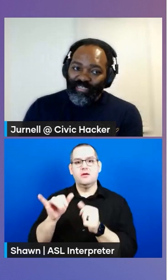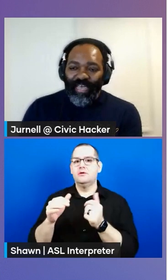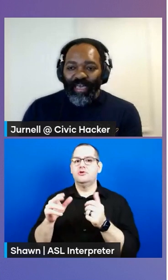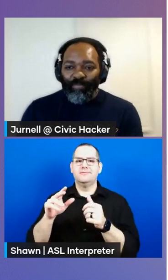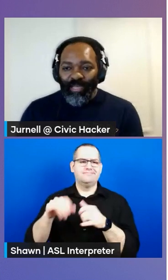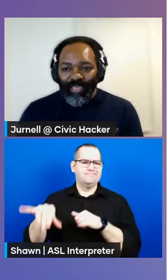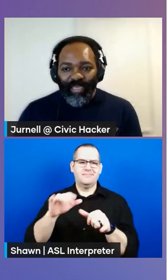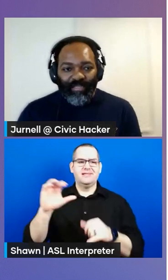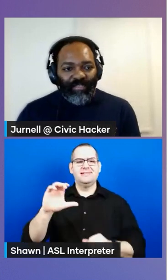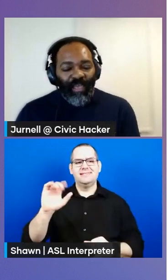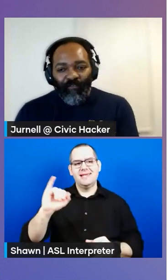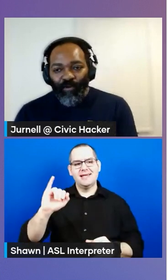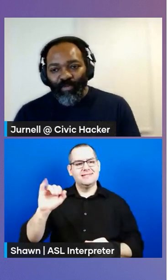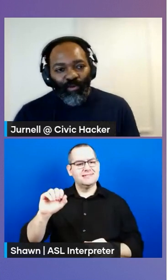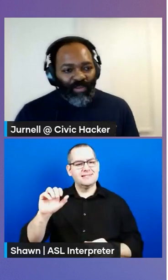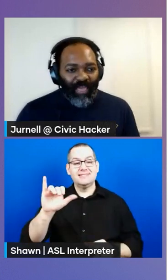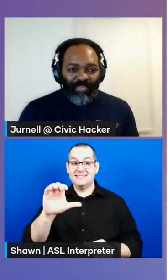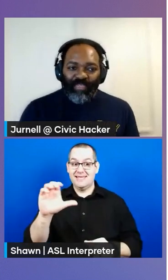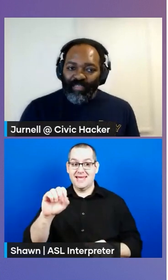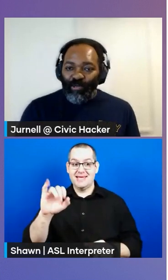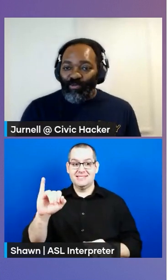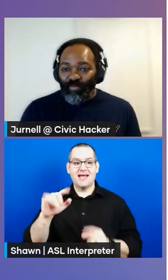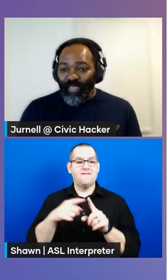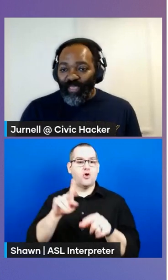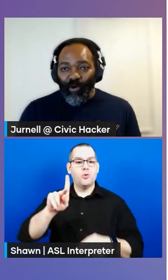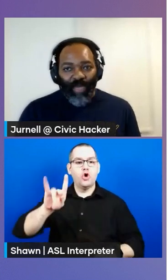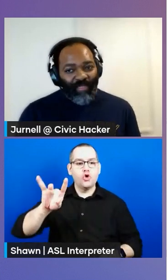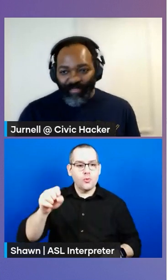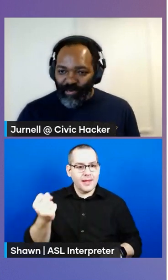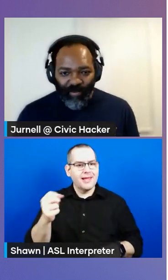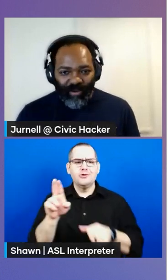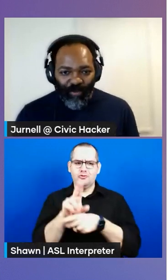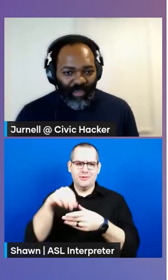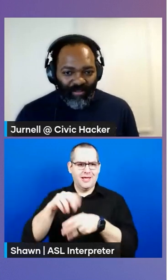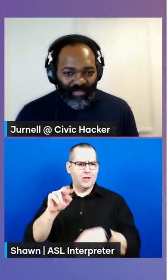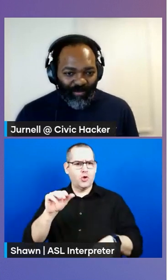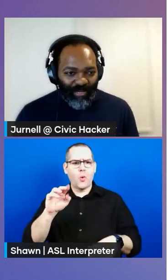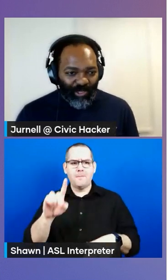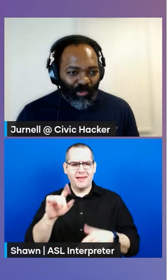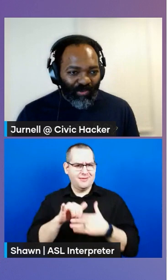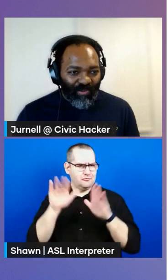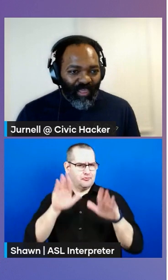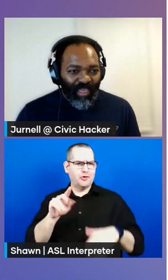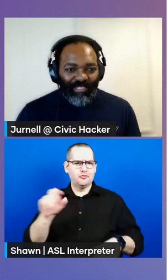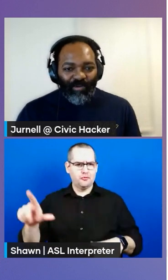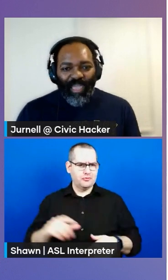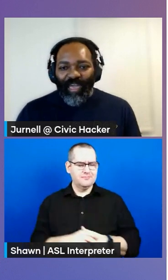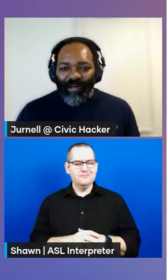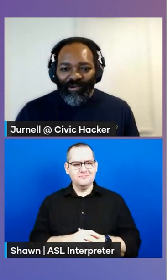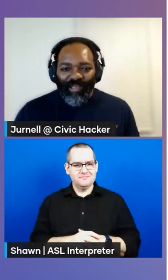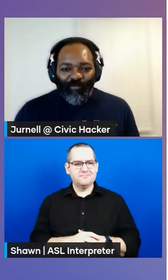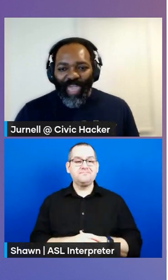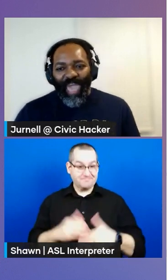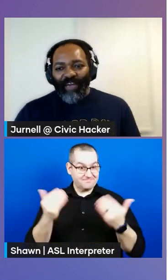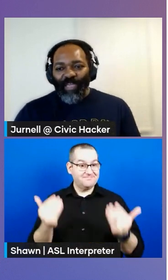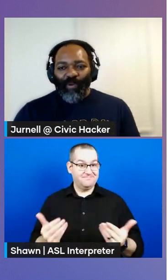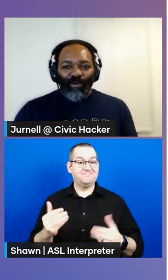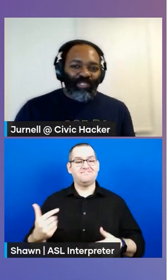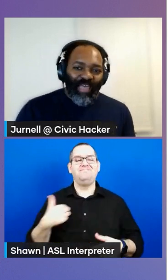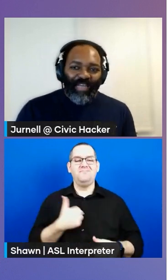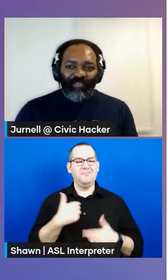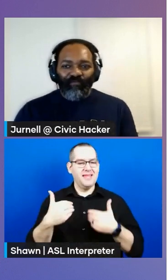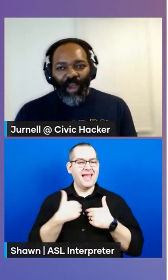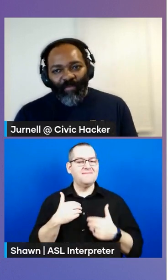those CSI plugins from Kubernetes and use them in Nomad. That's a great way. That's a great tool. And so now we have